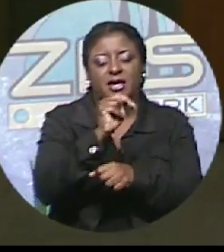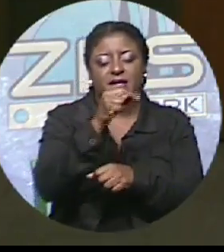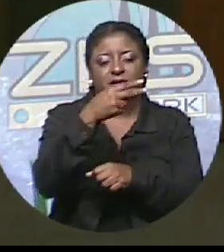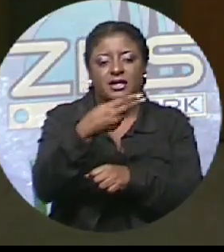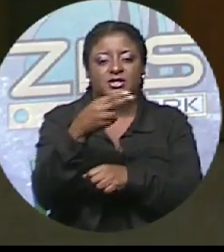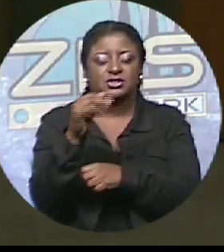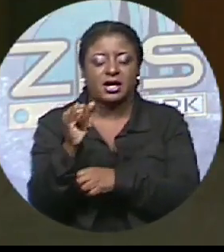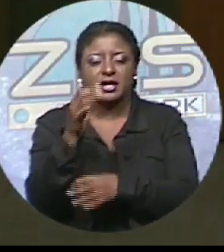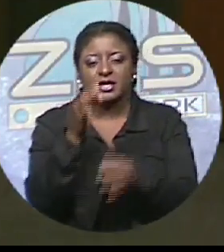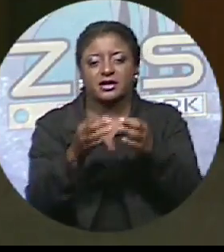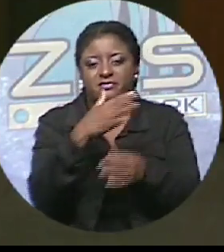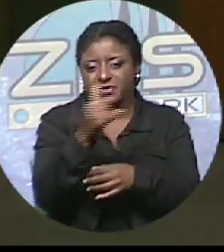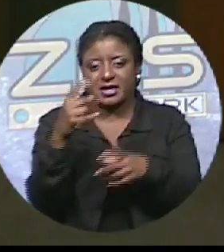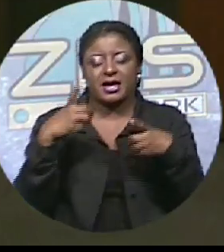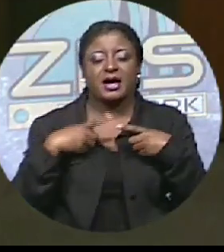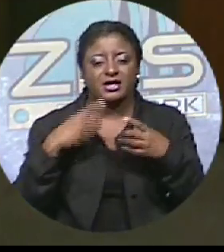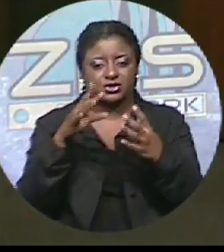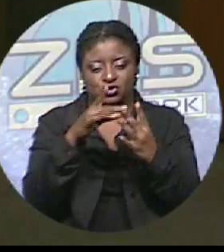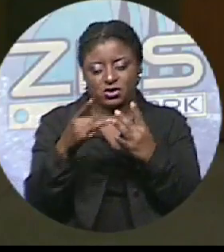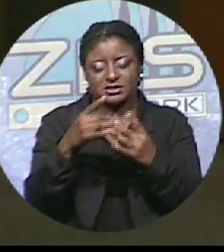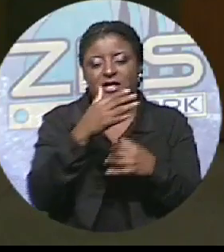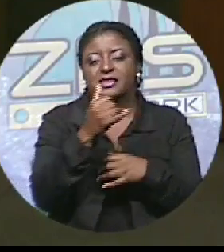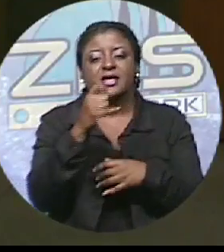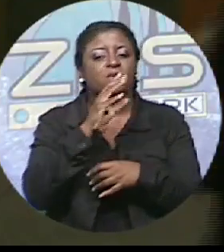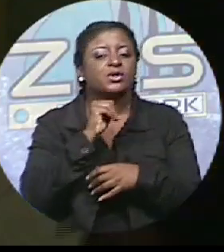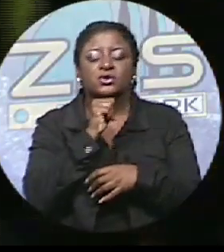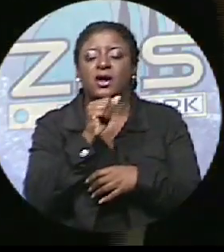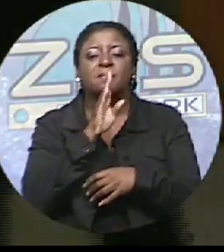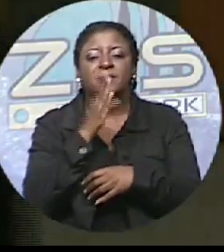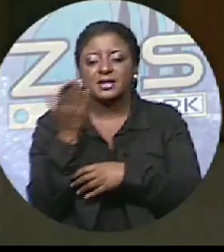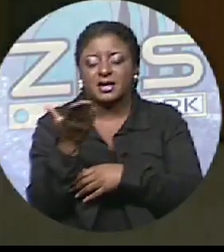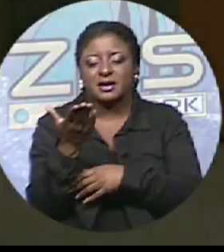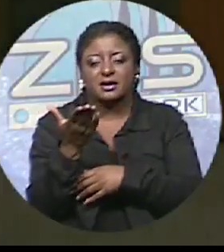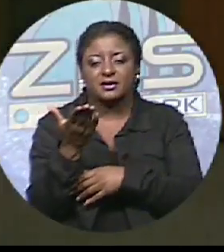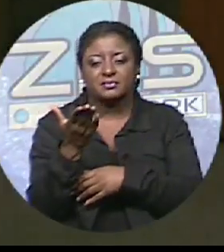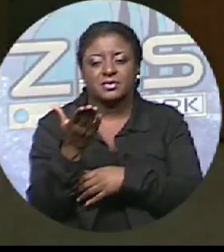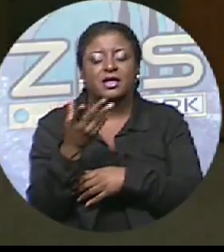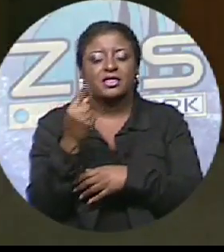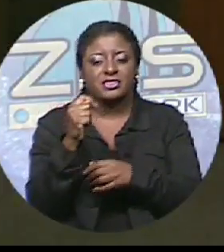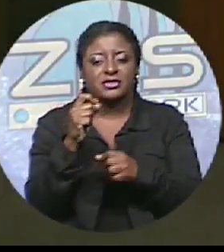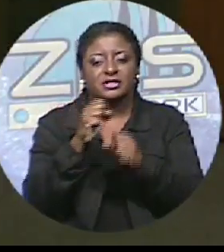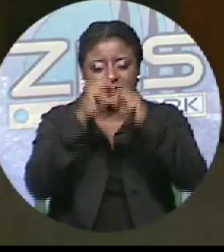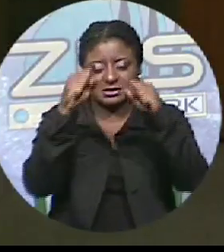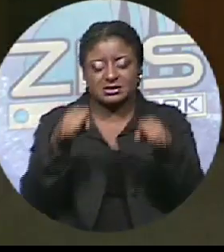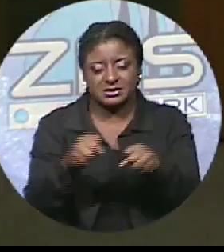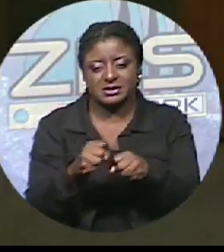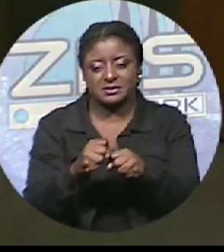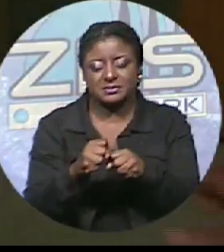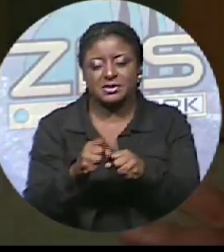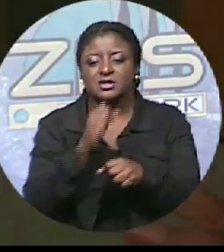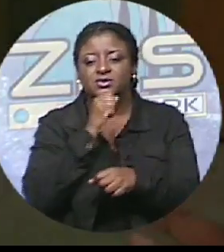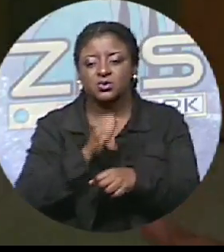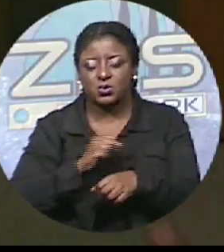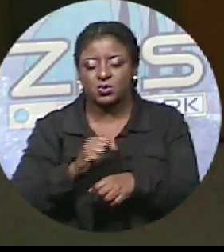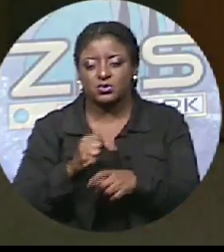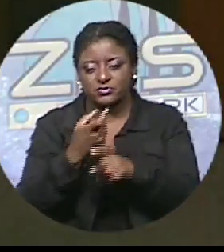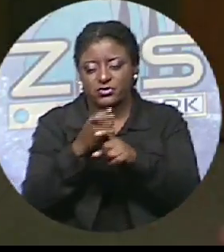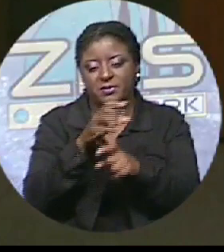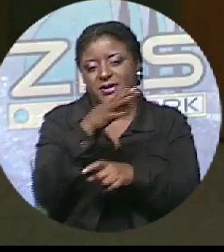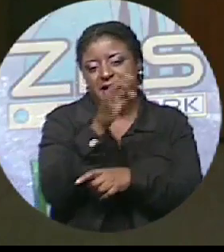been here. All right? The system, yes, is inundated, it's overburdened, it's archaic. This is from